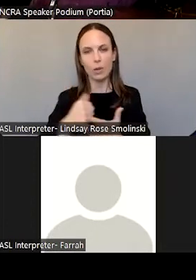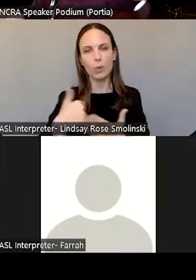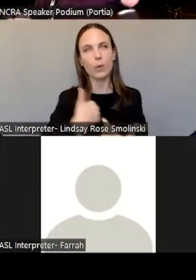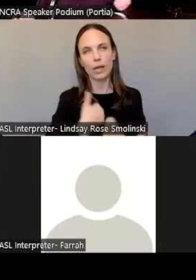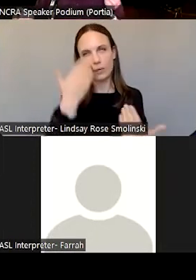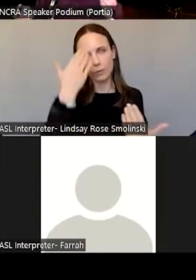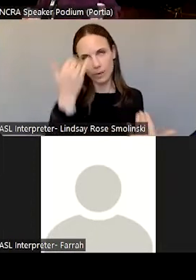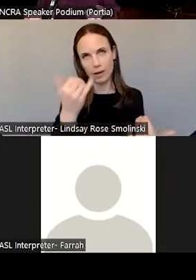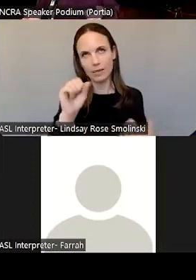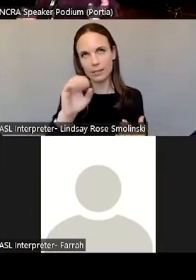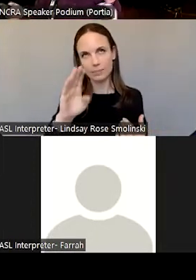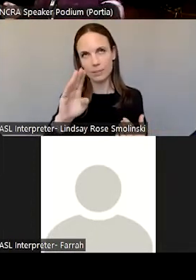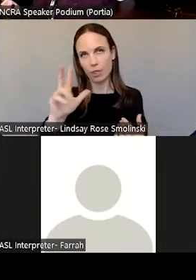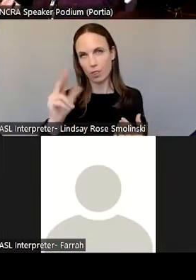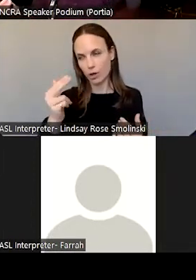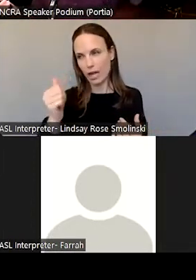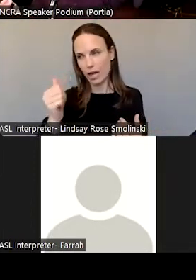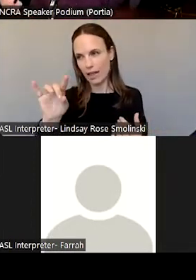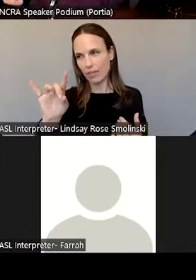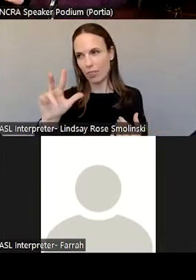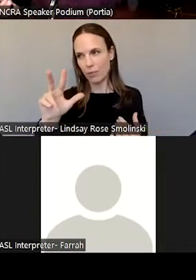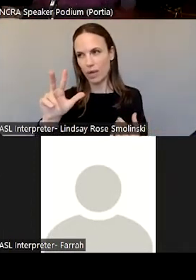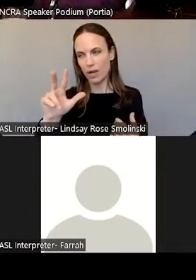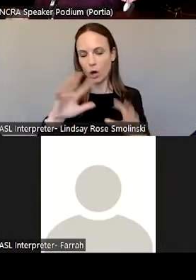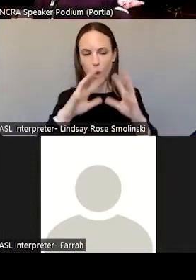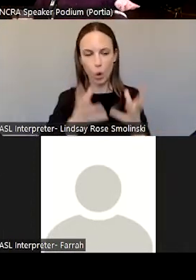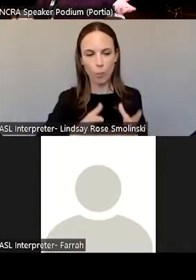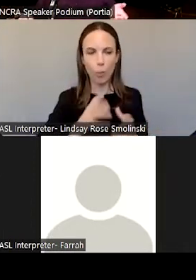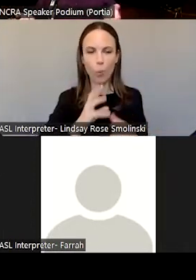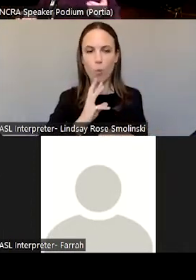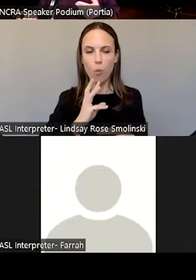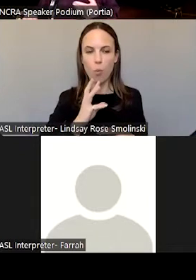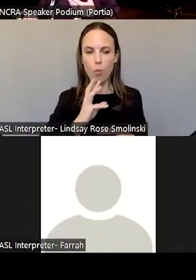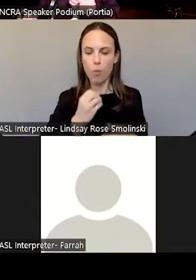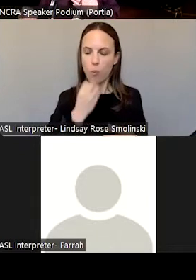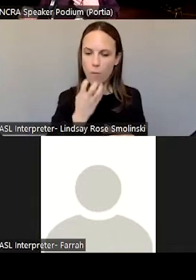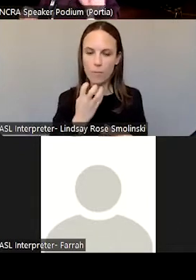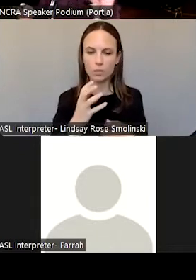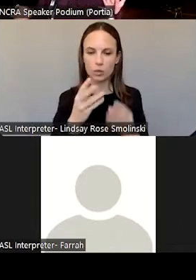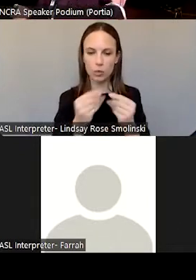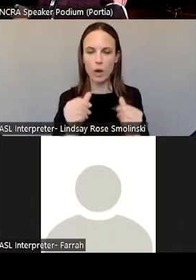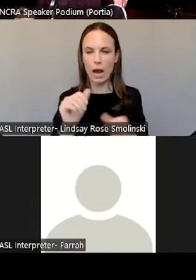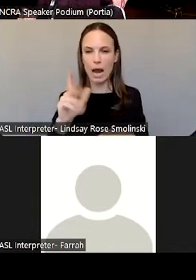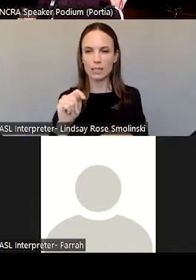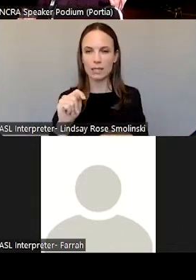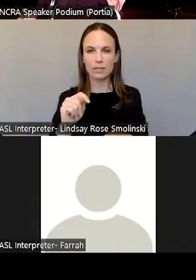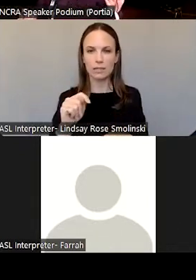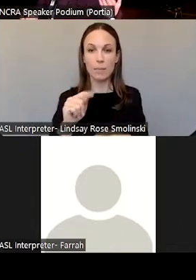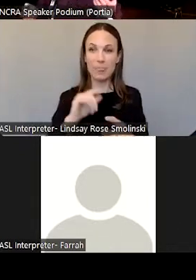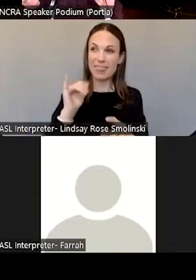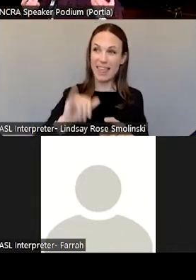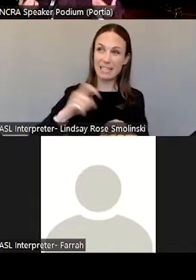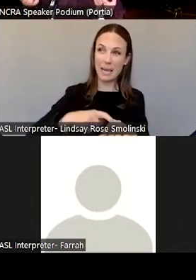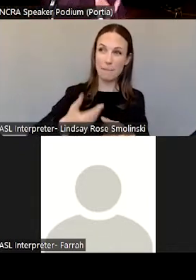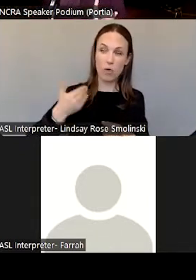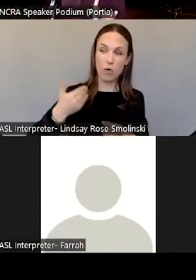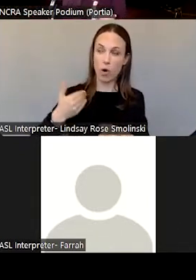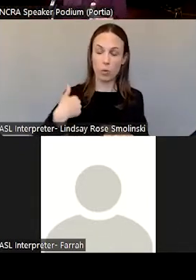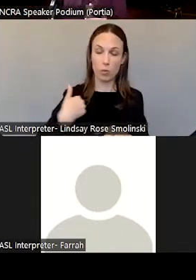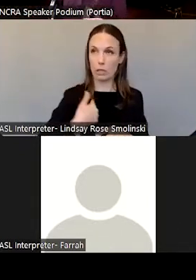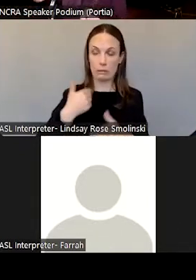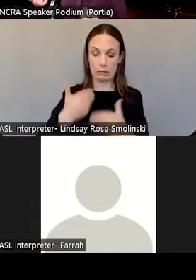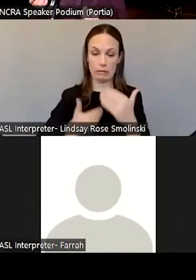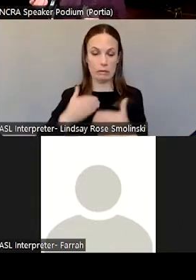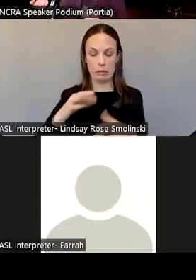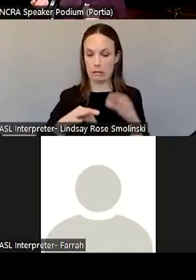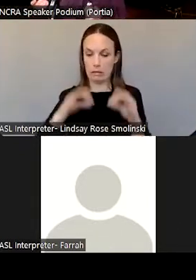now, SB 1383, the Global Warming Solution Act, is kind of trite for us, but way back then, it was a process of discovery. And so during that